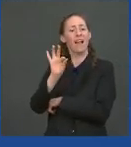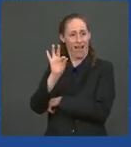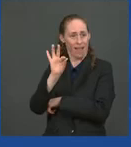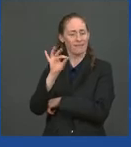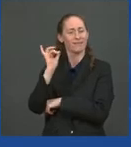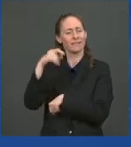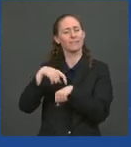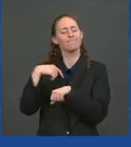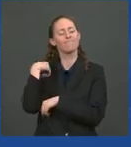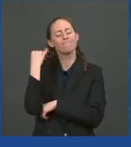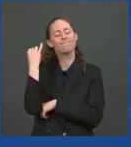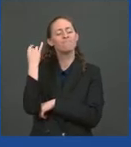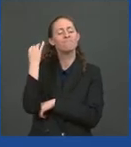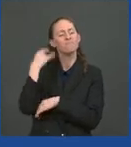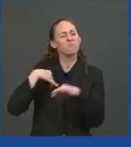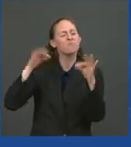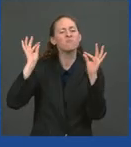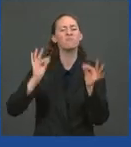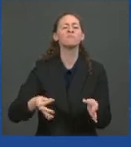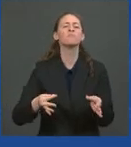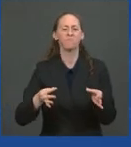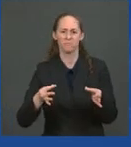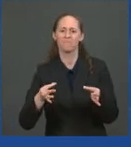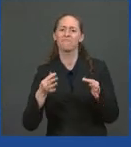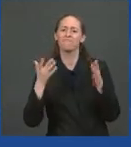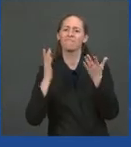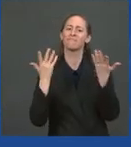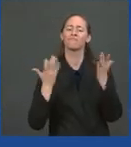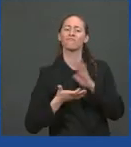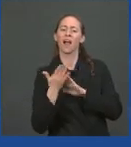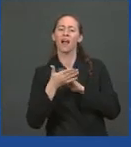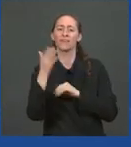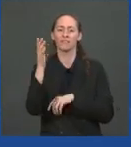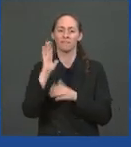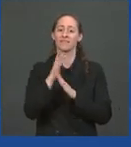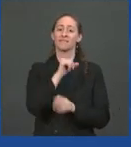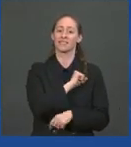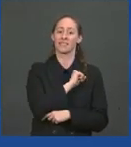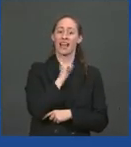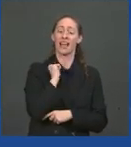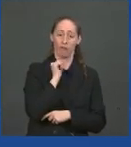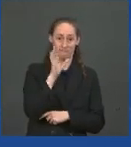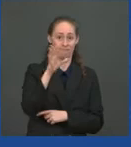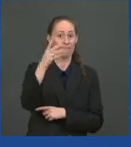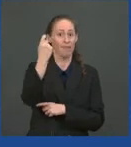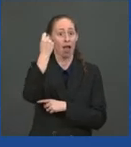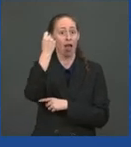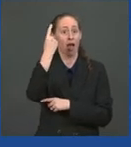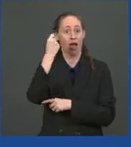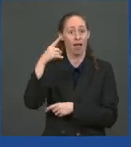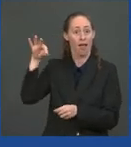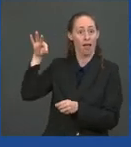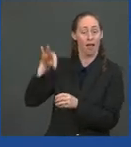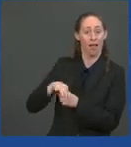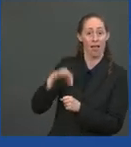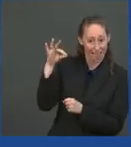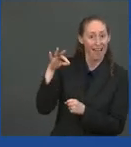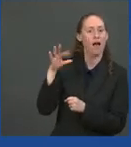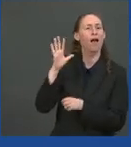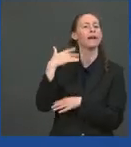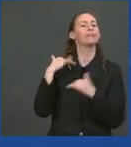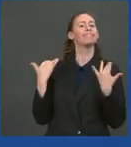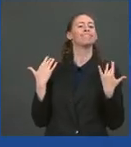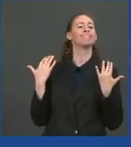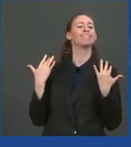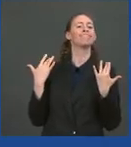to be a senator, for real. When I got elected, I had to wait 17 days to be eligible. And right at the very end, my